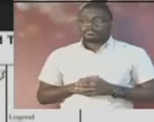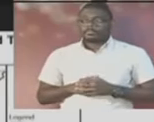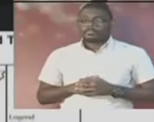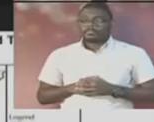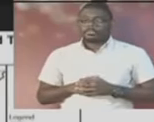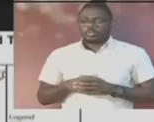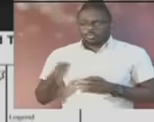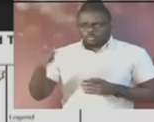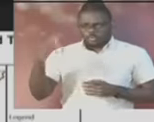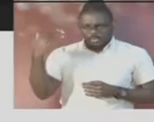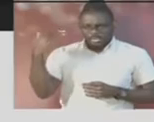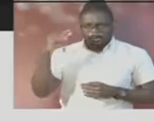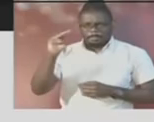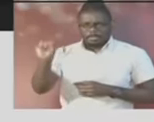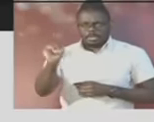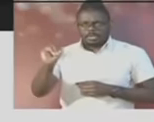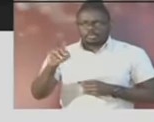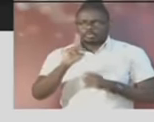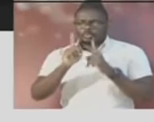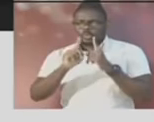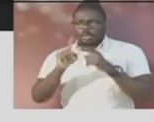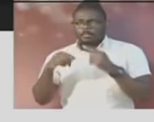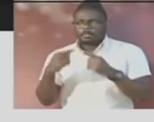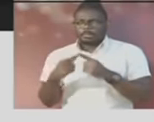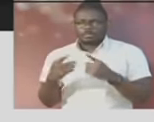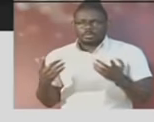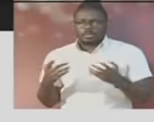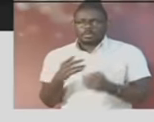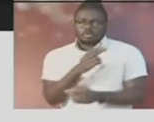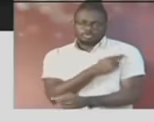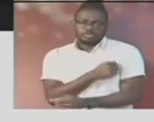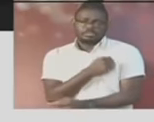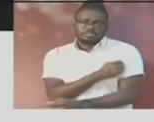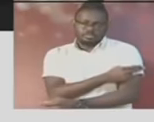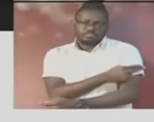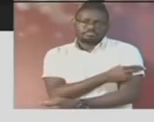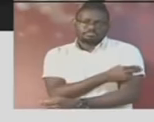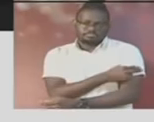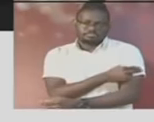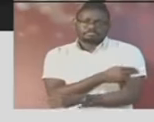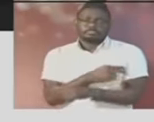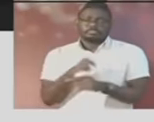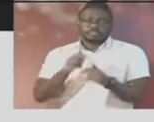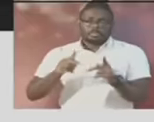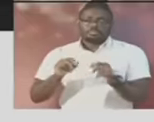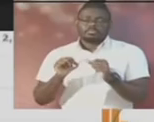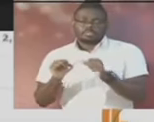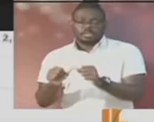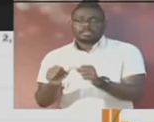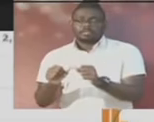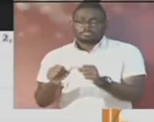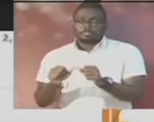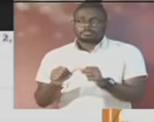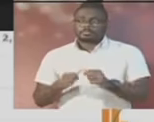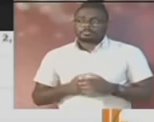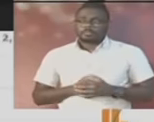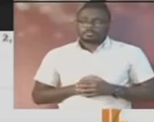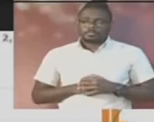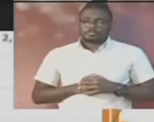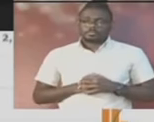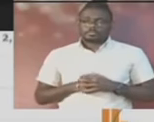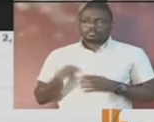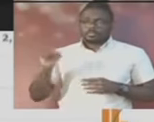Next slide, please, where we were looking at that hospital occupancy and active case projection. Next slide. What you would have seen there was